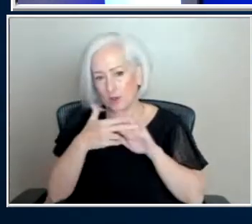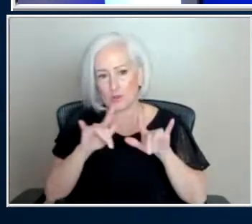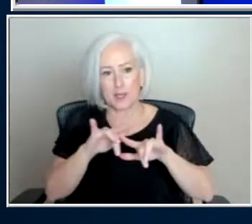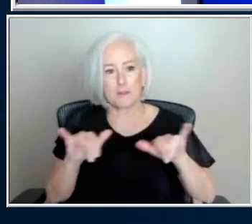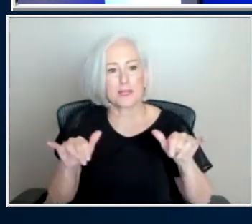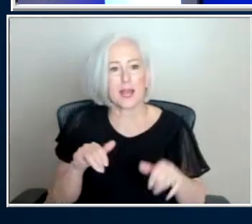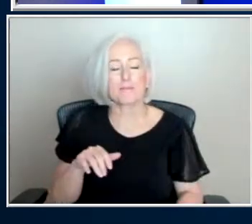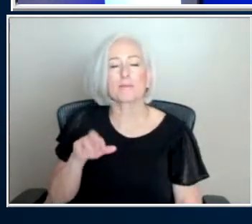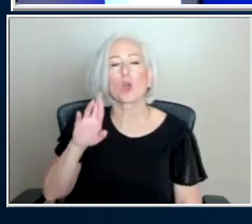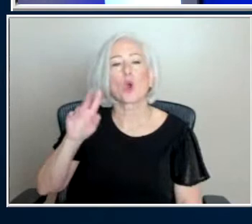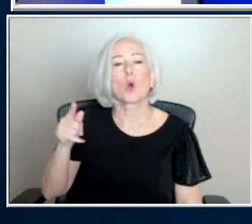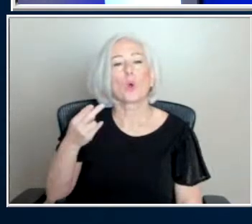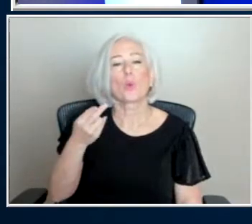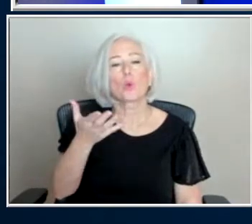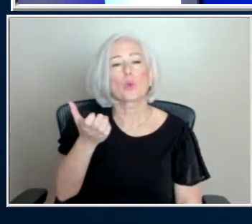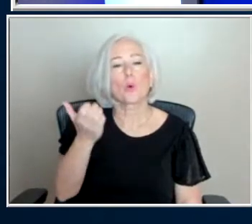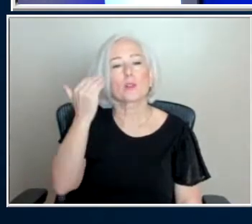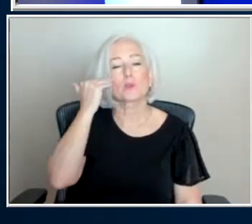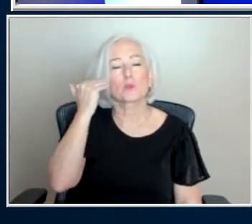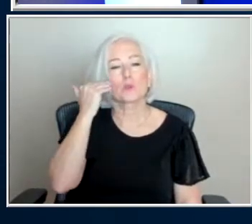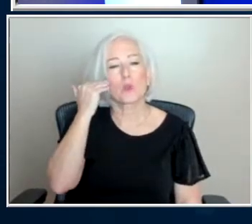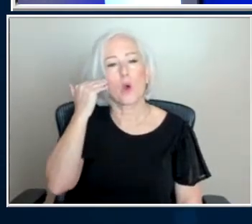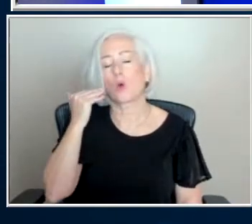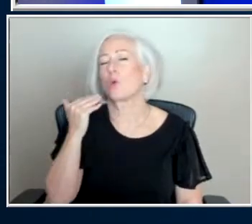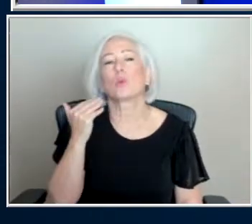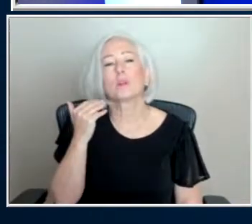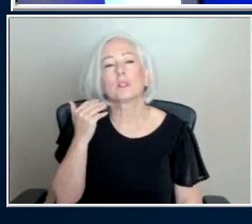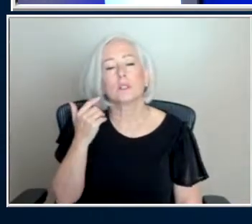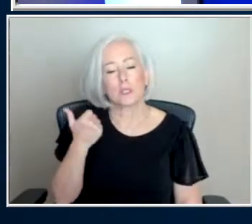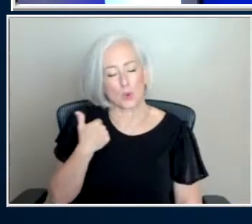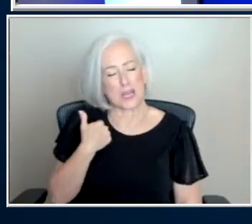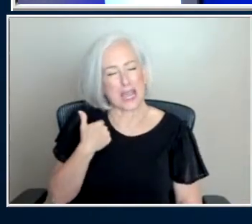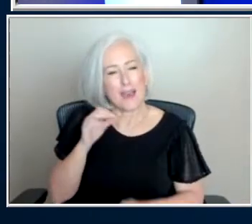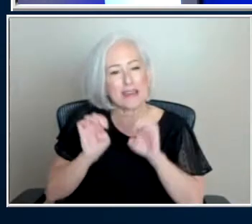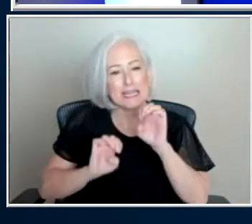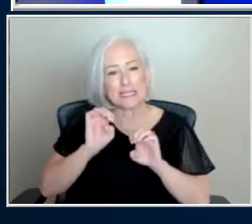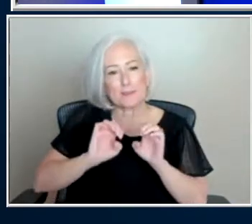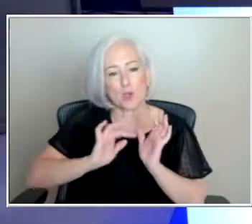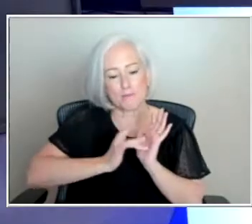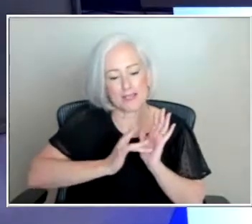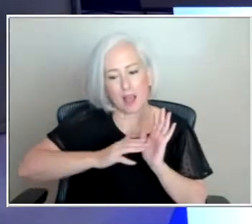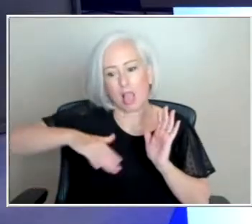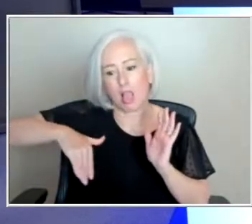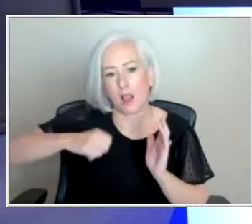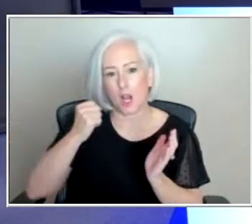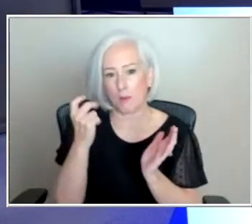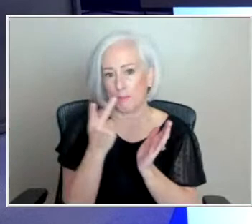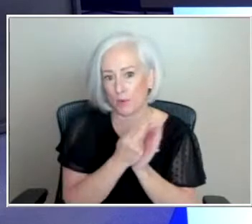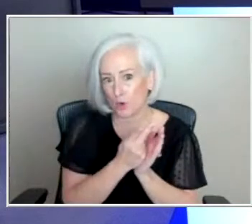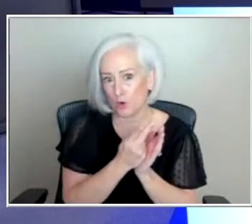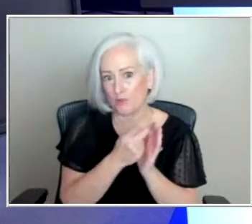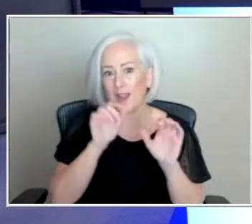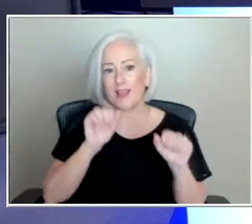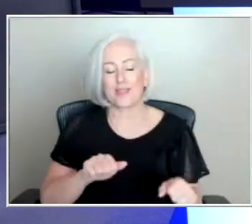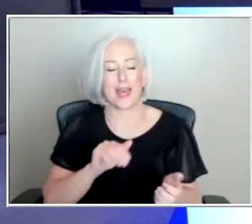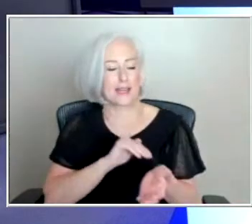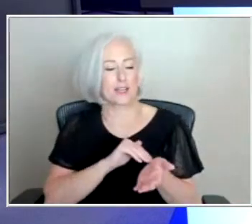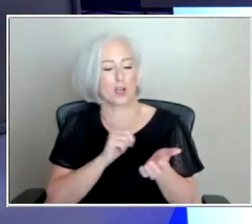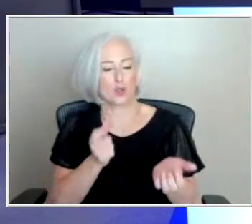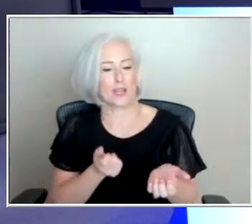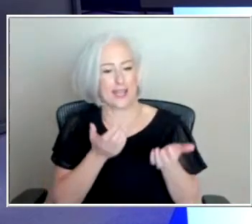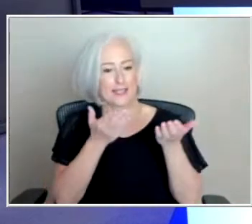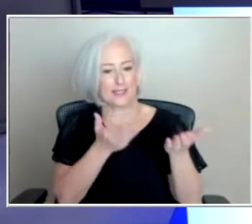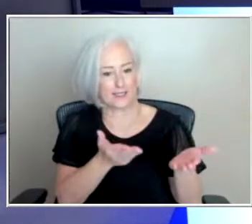to know, is there an experimental drug not approved that a doctor can suggest and a patient